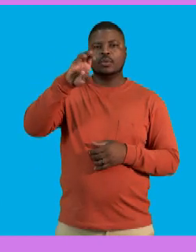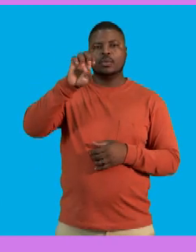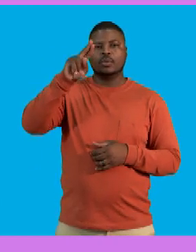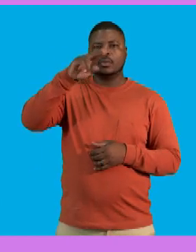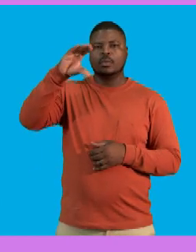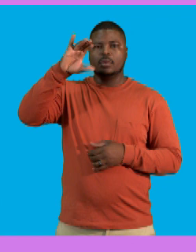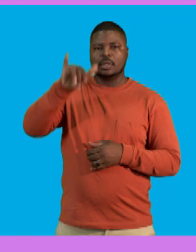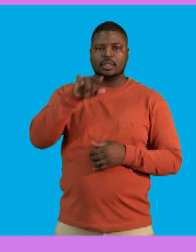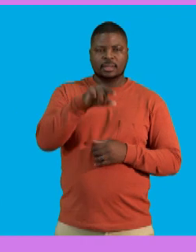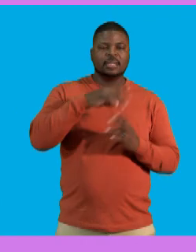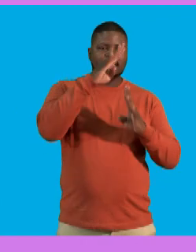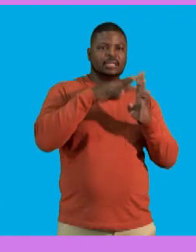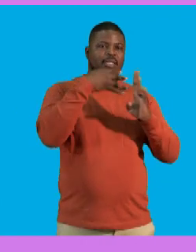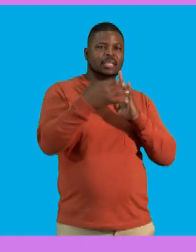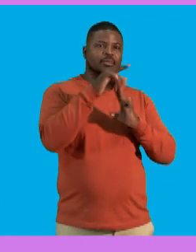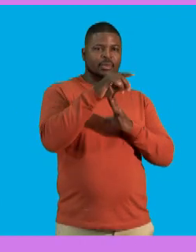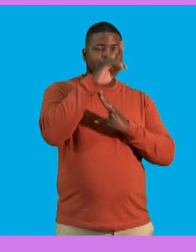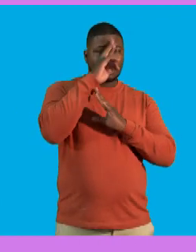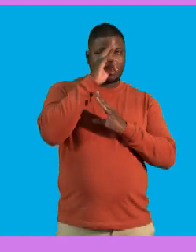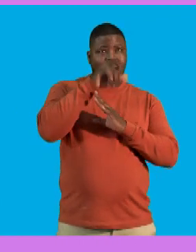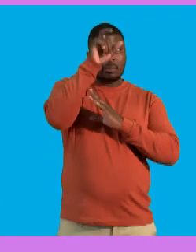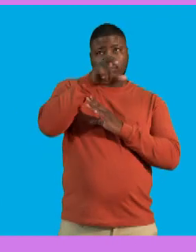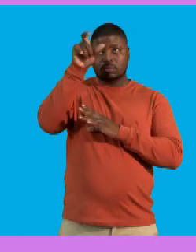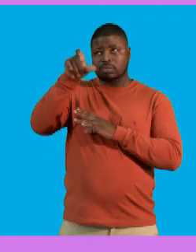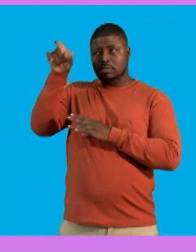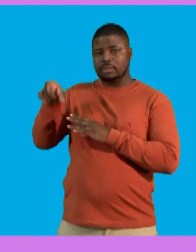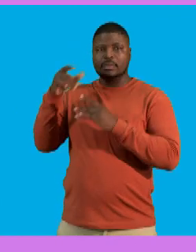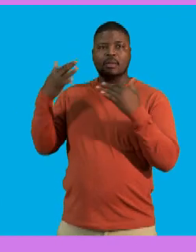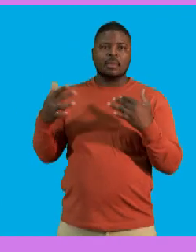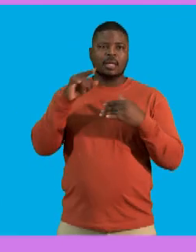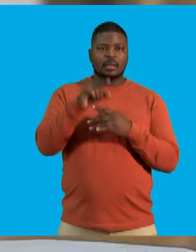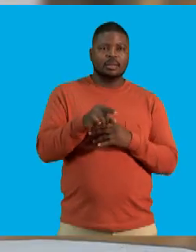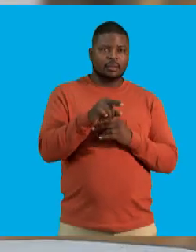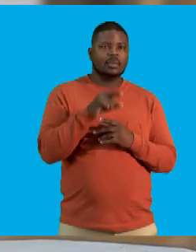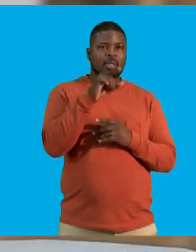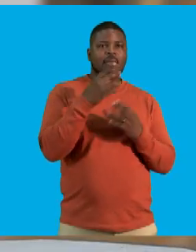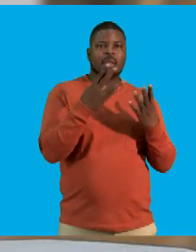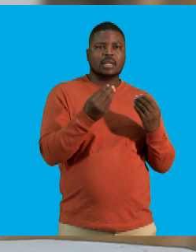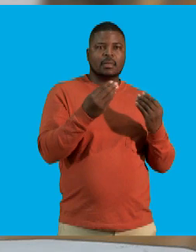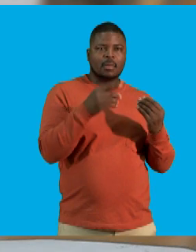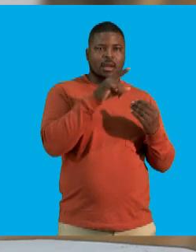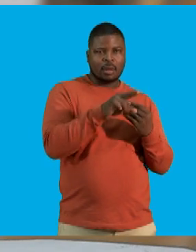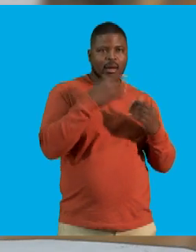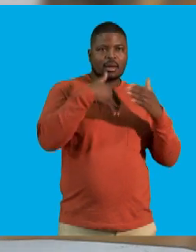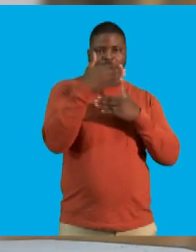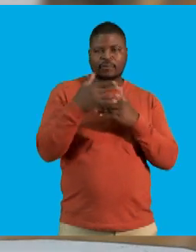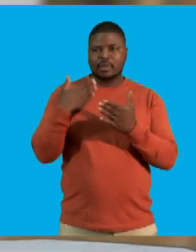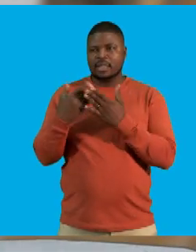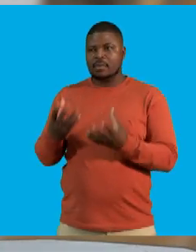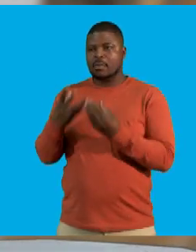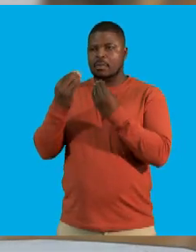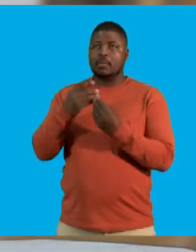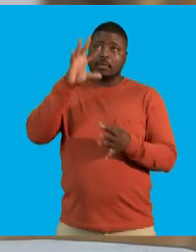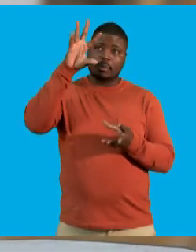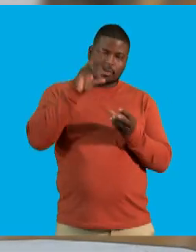extension of the tally table. So the tally table, all those pictures that we drew, we then write those as numbers. We get a